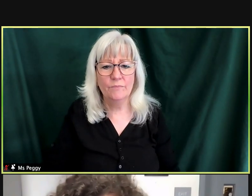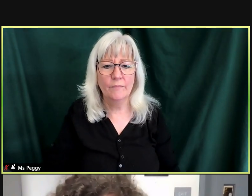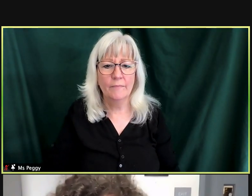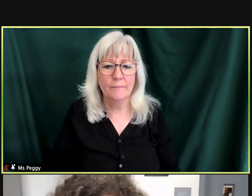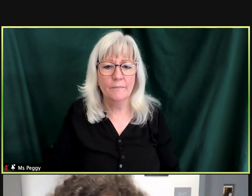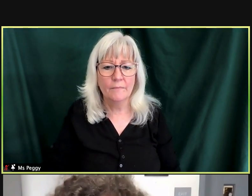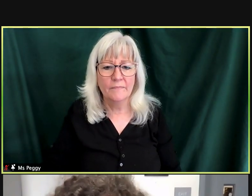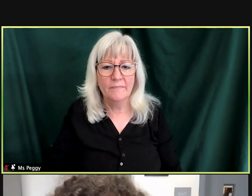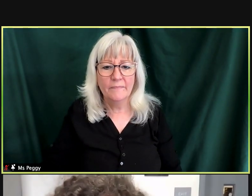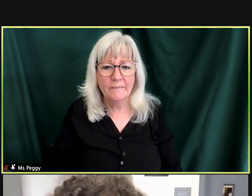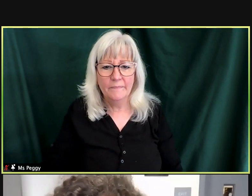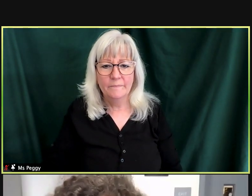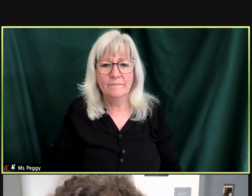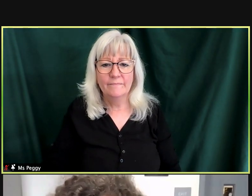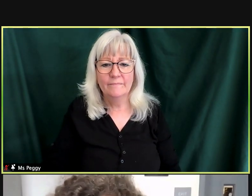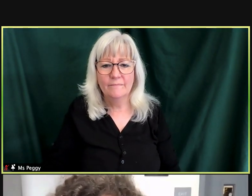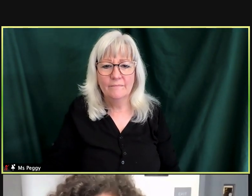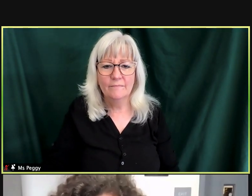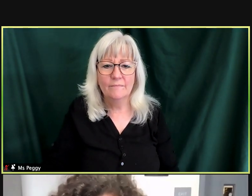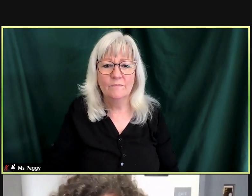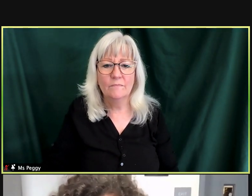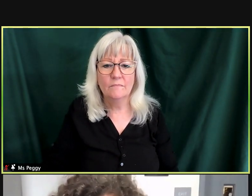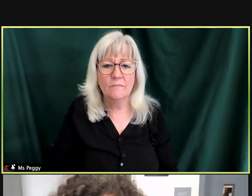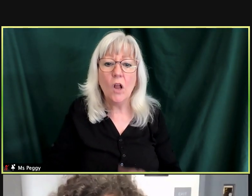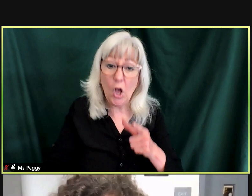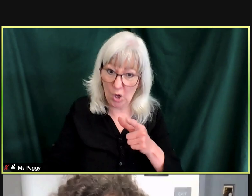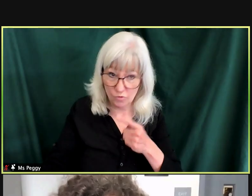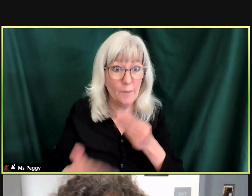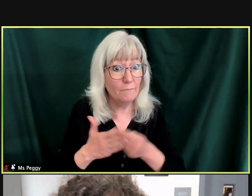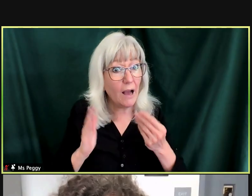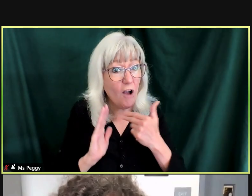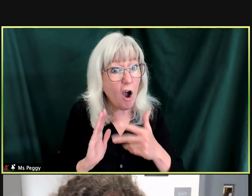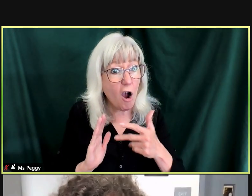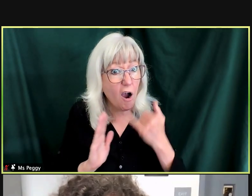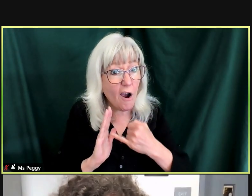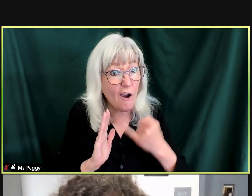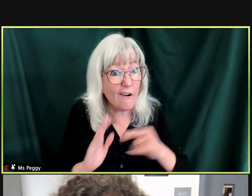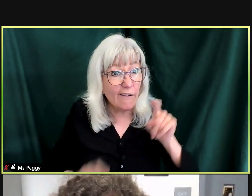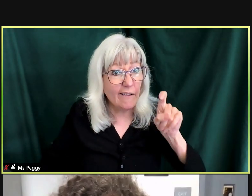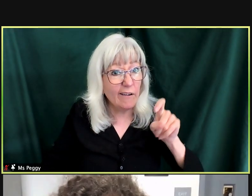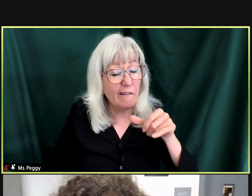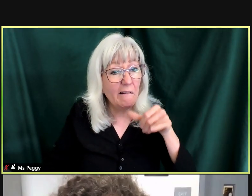Something else. Oh, you'd buy a piece of art.